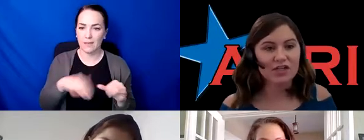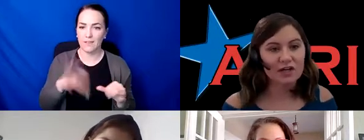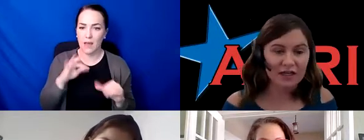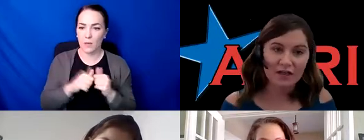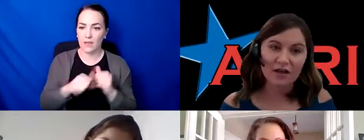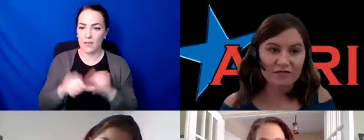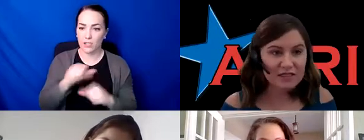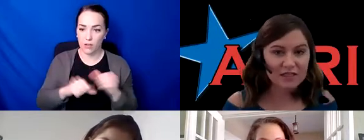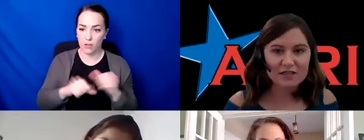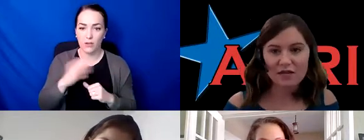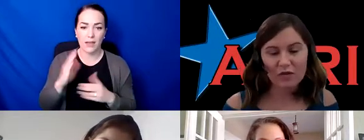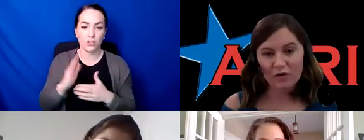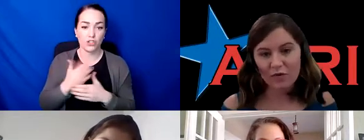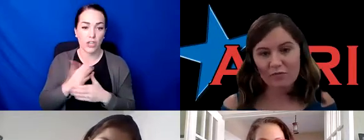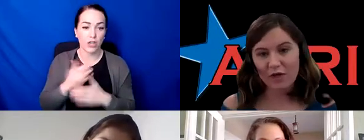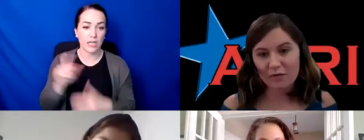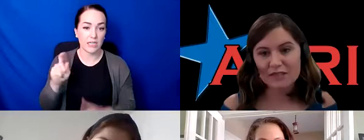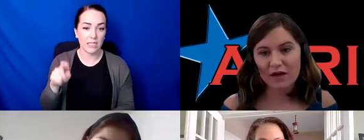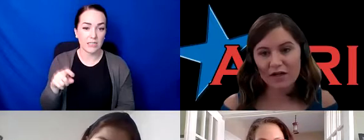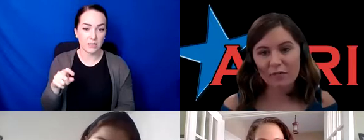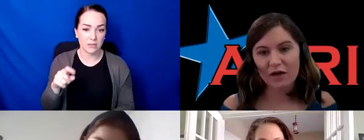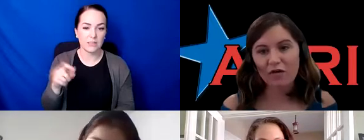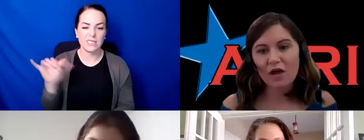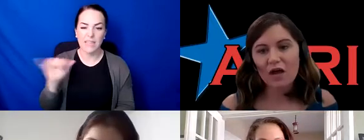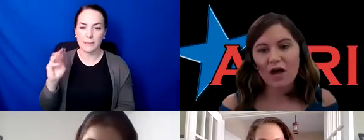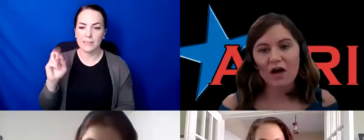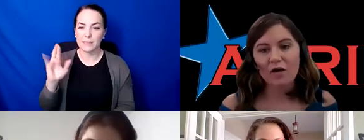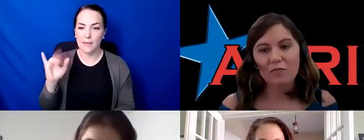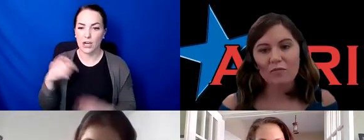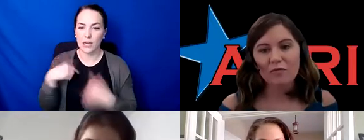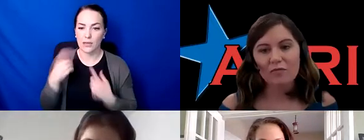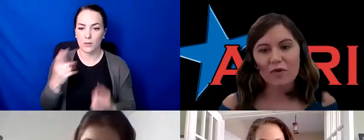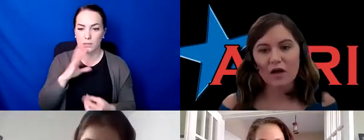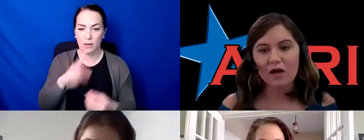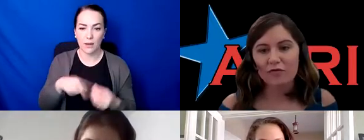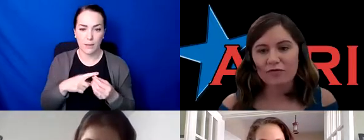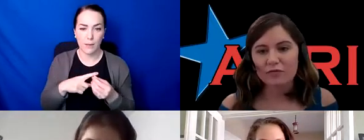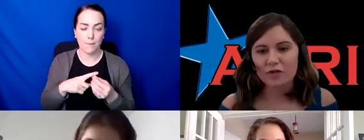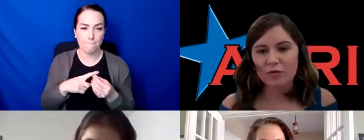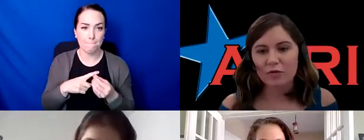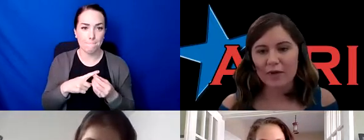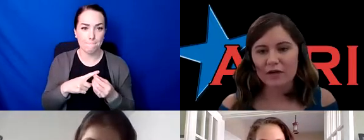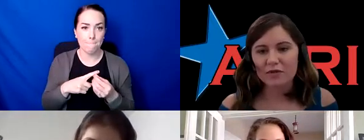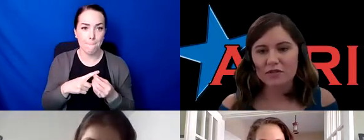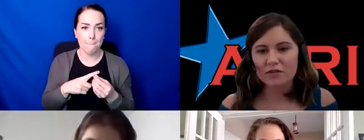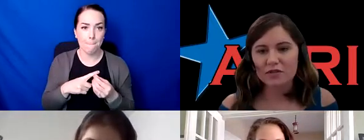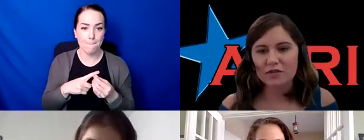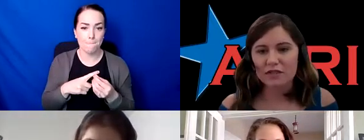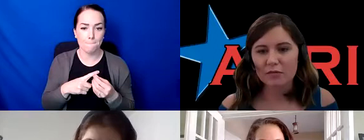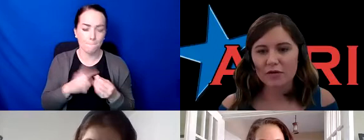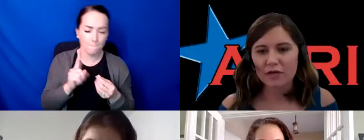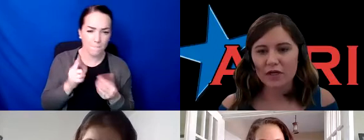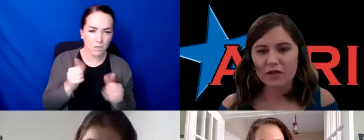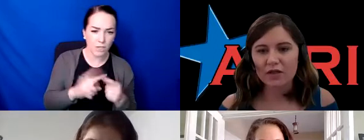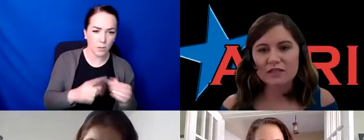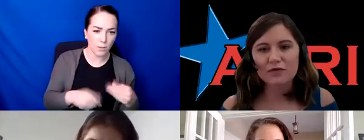that sharing of needs. A lot of what Mary was talking about I'm trying to pull back up because she said